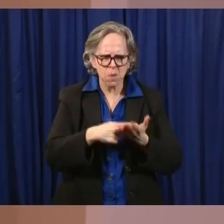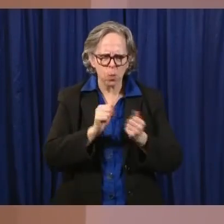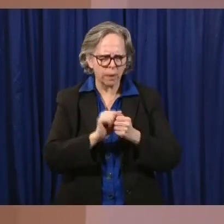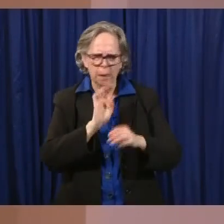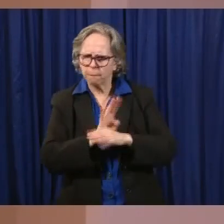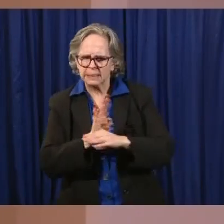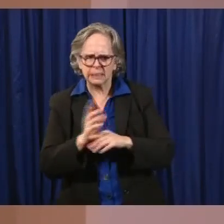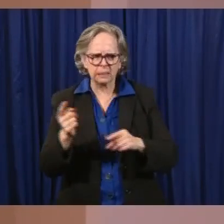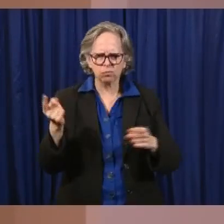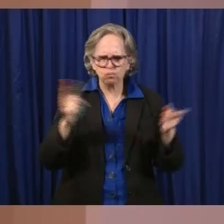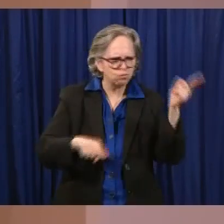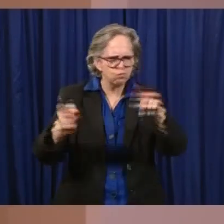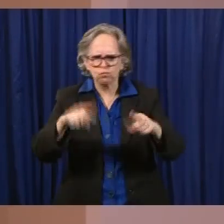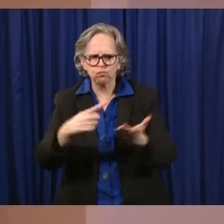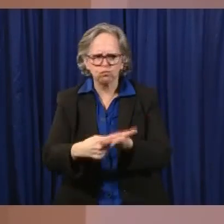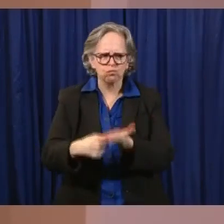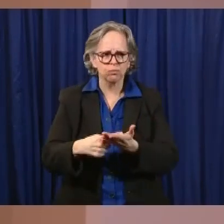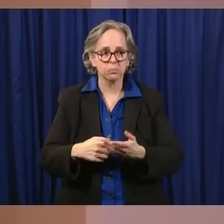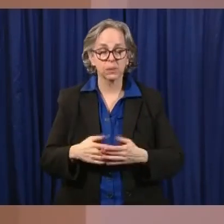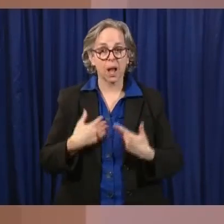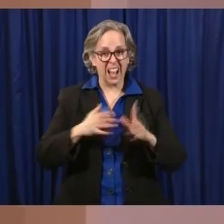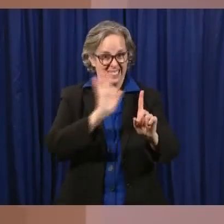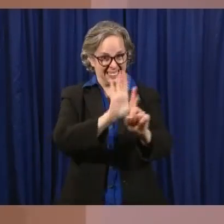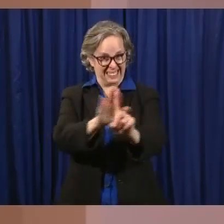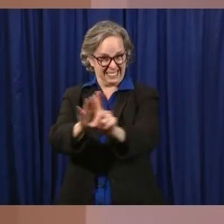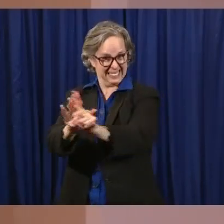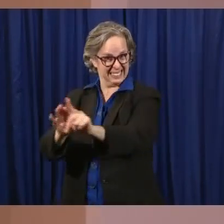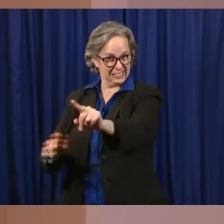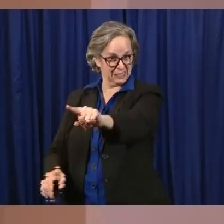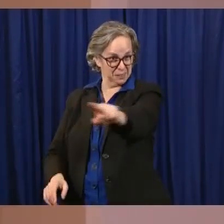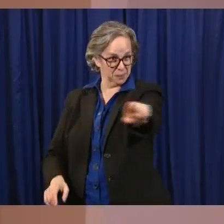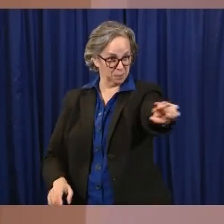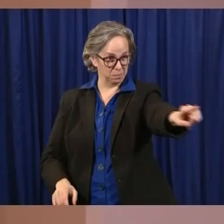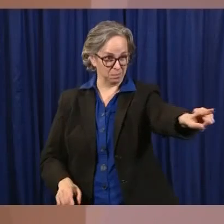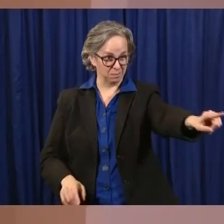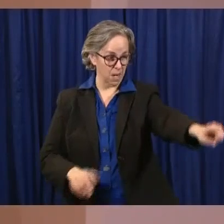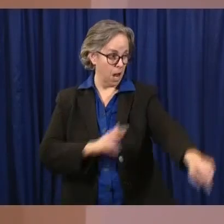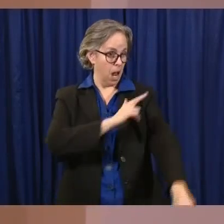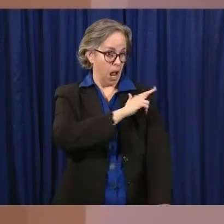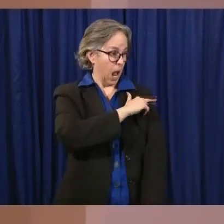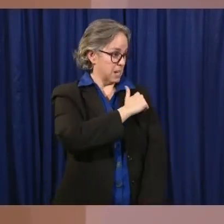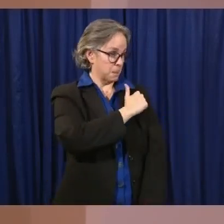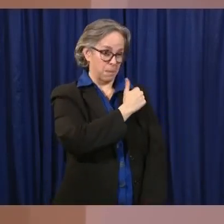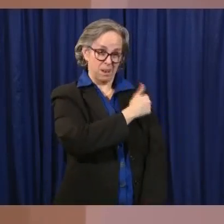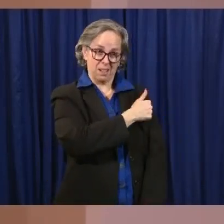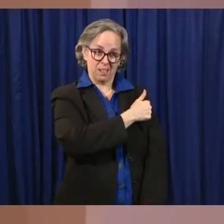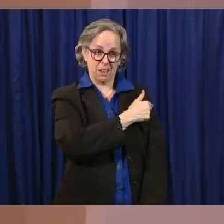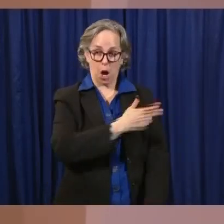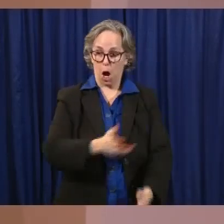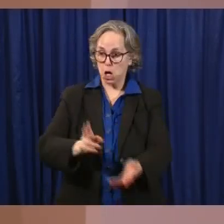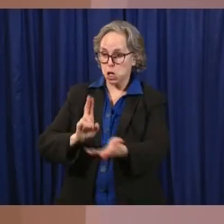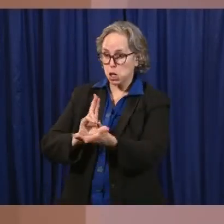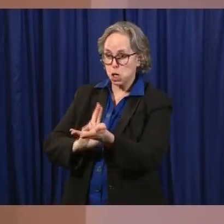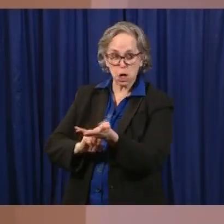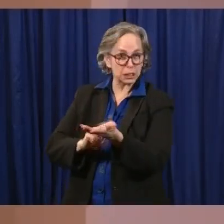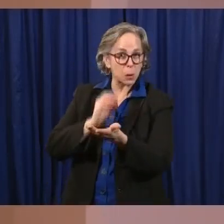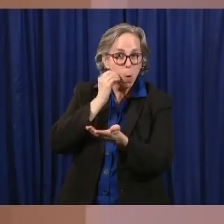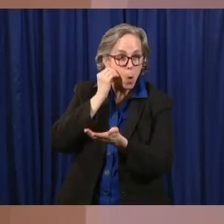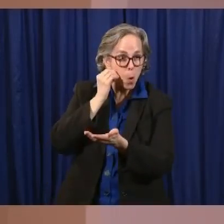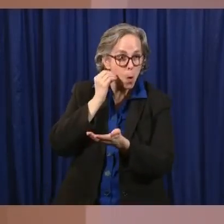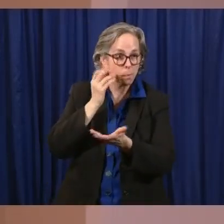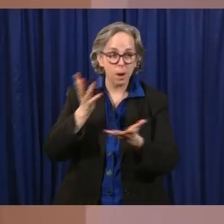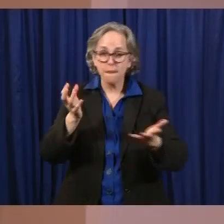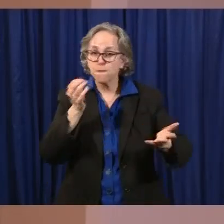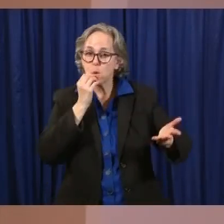this as an occasion to remind folks that from hospitals to nursing homes to food services